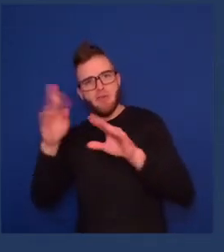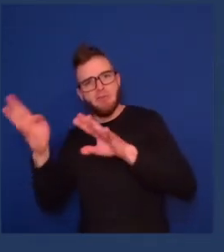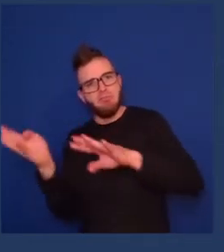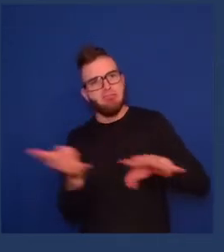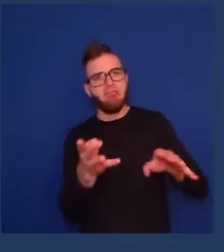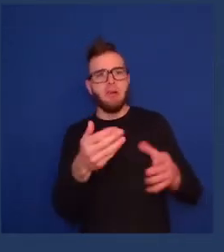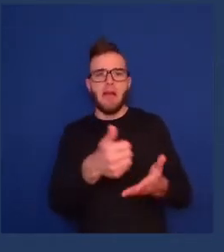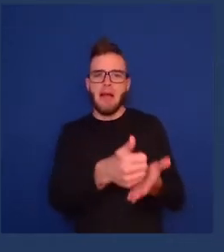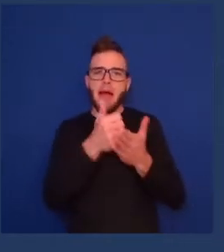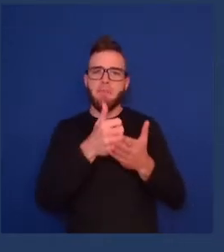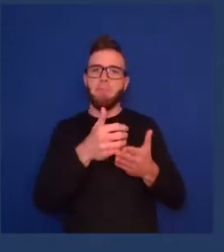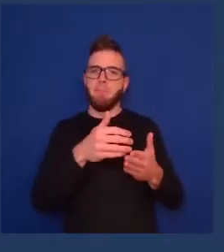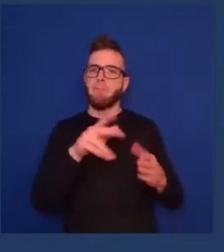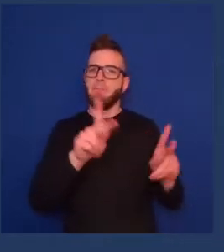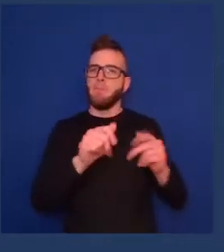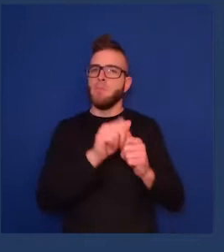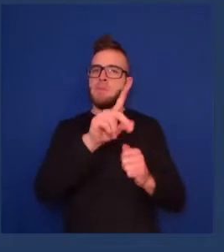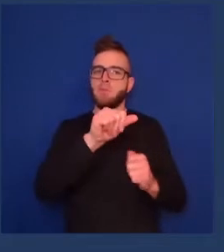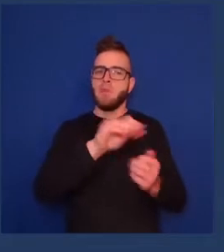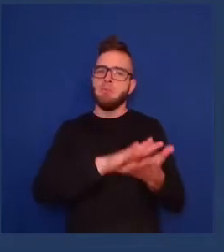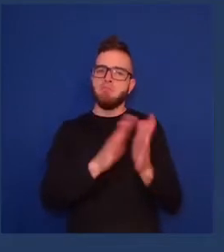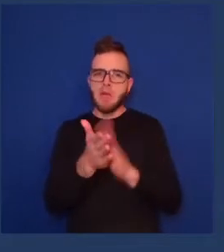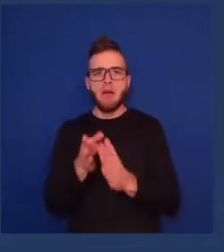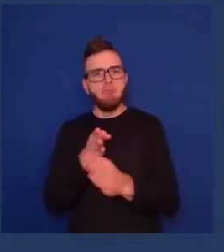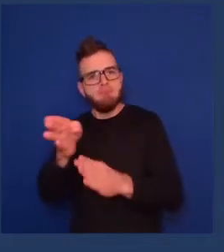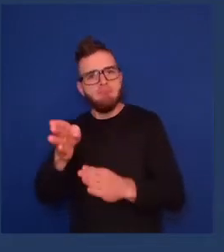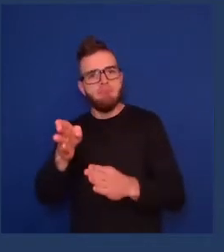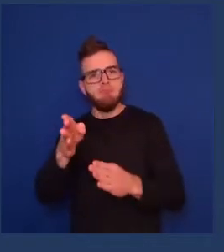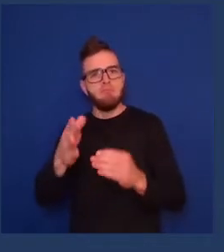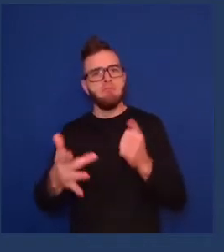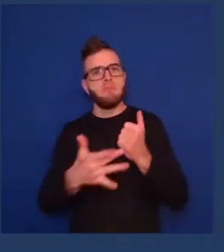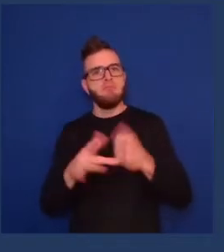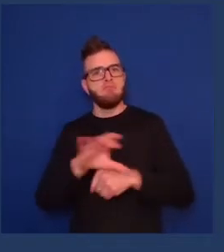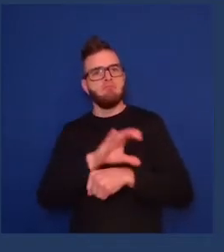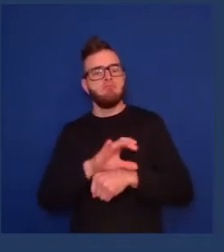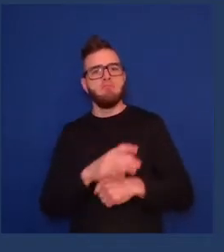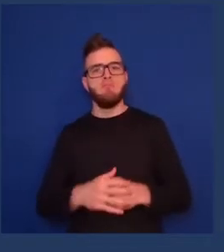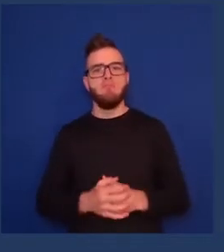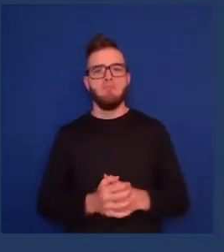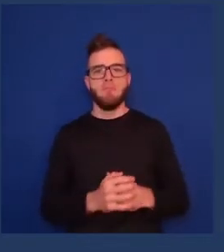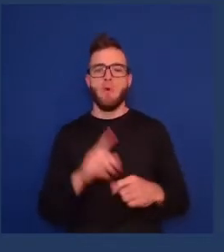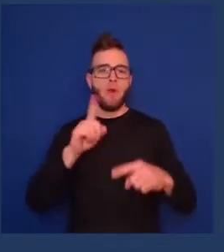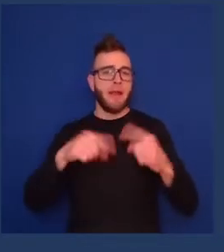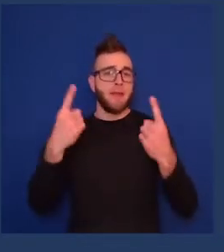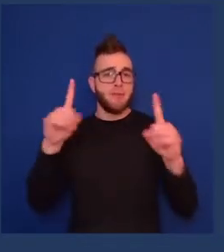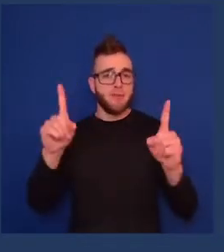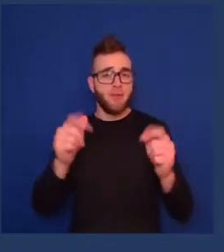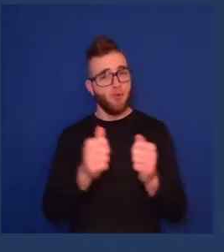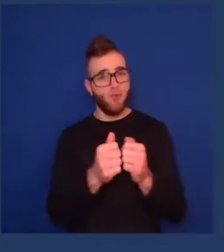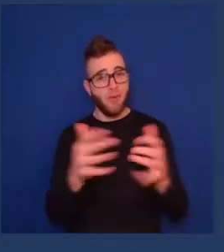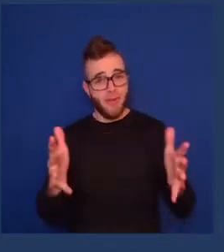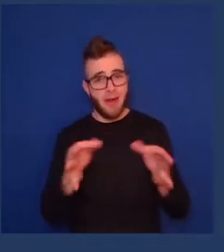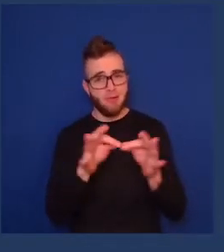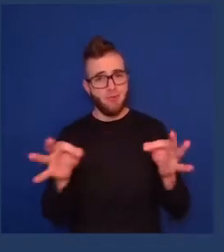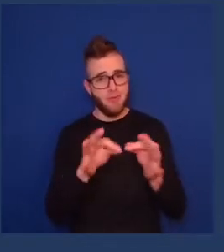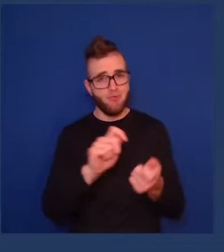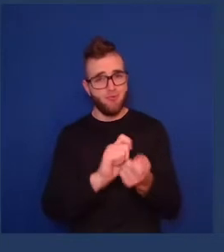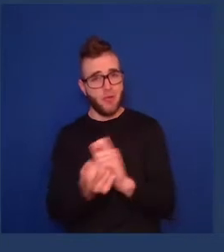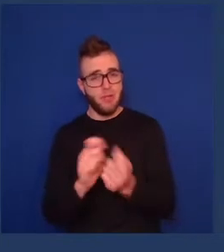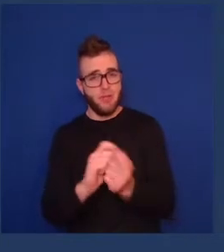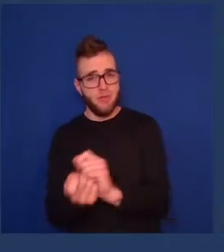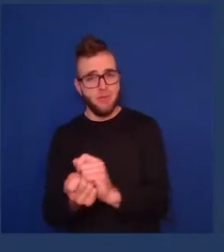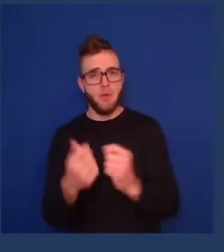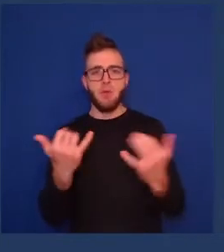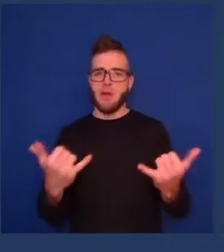entire pipeline so that we can bring people with disabilities into STEM professions. And we won't have achieved these goals if we